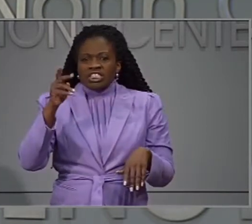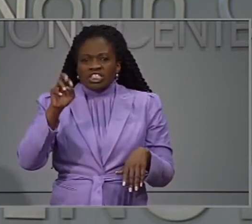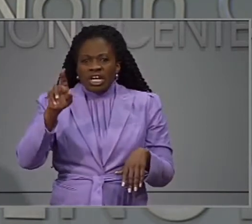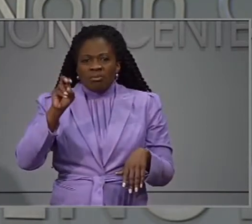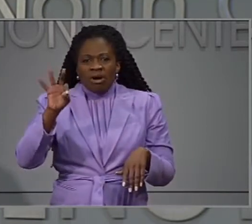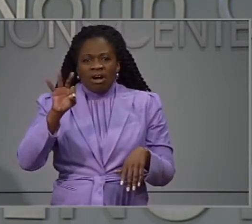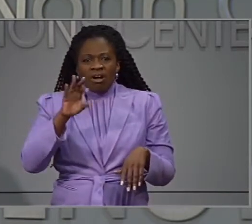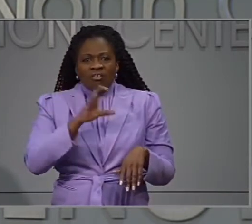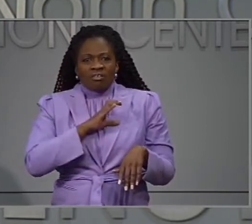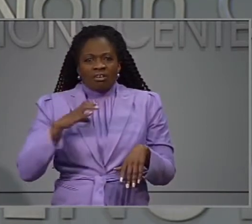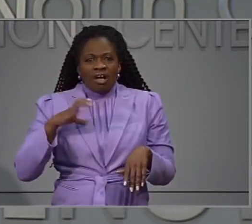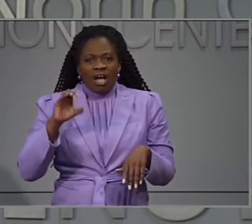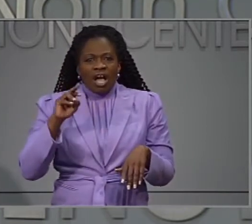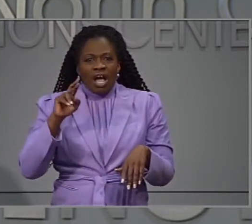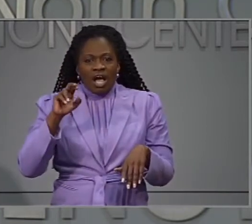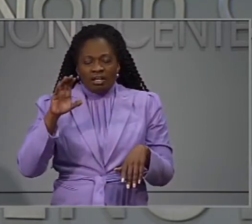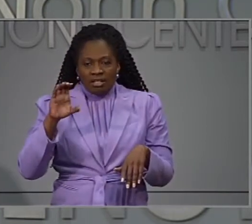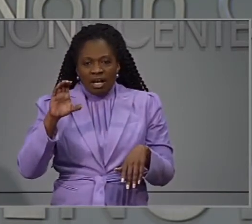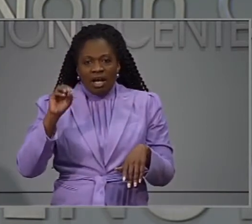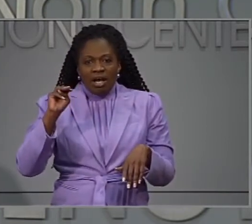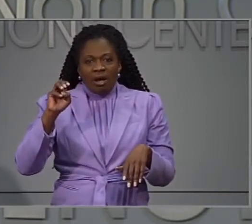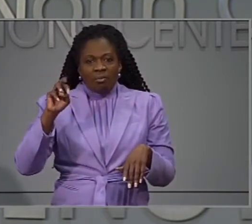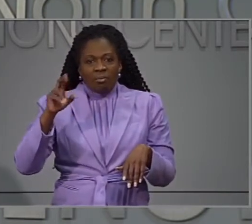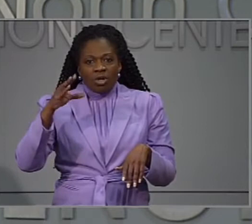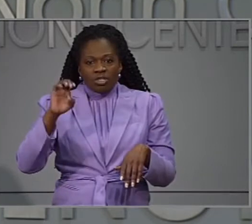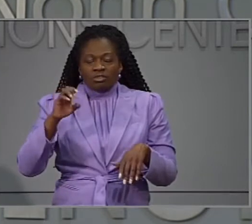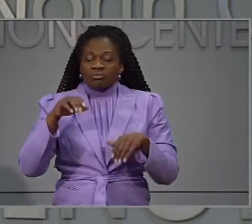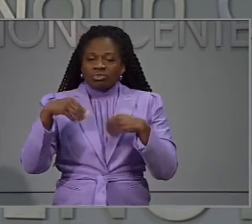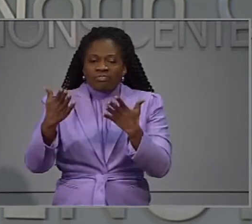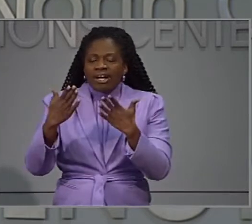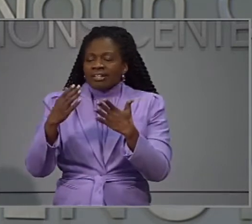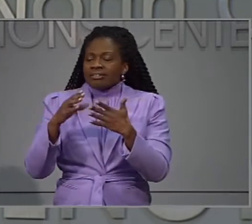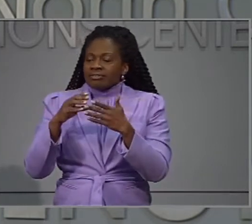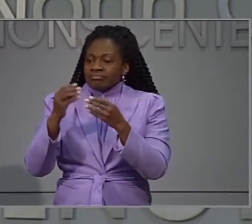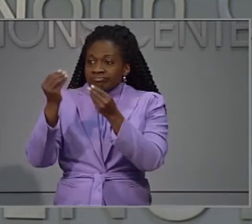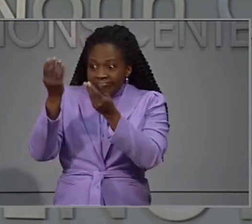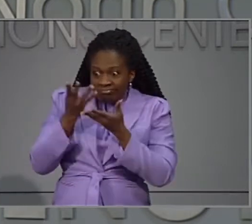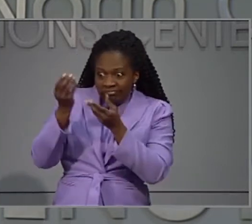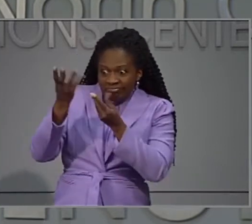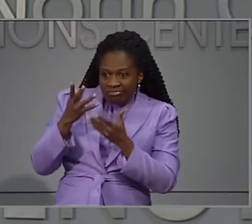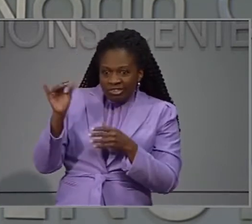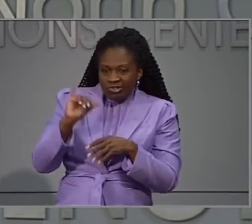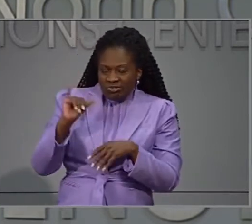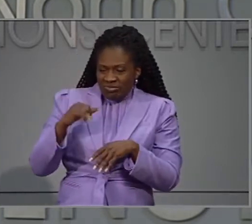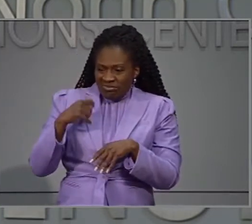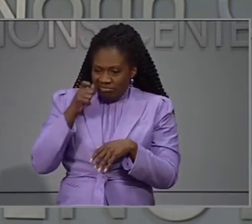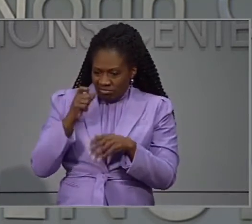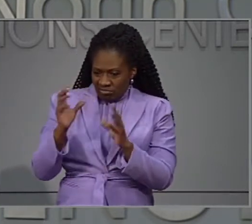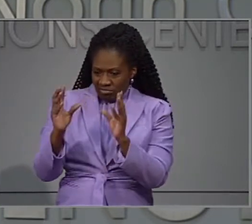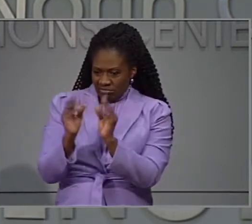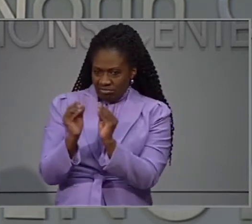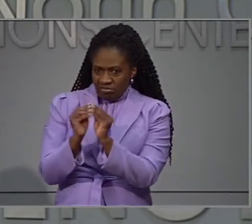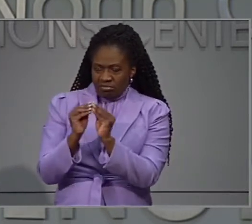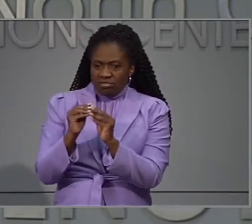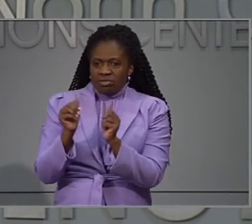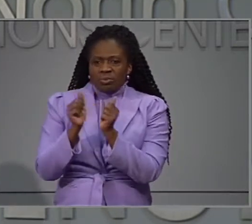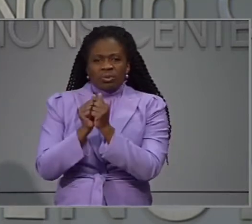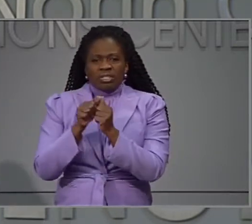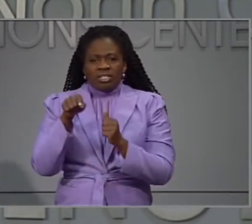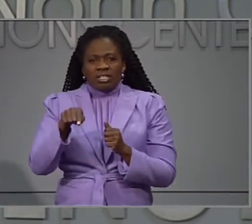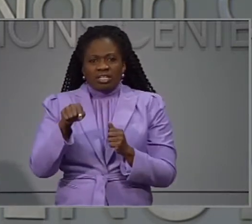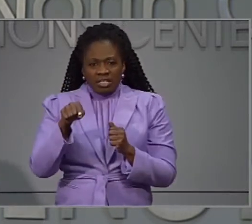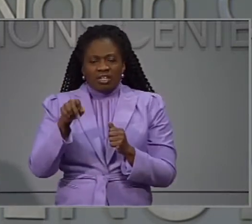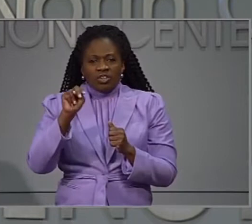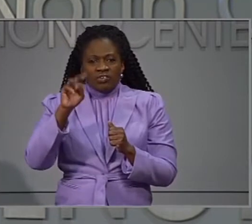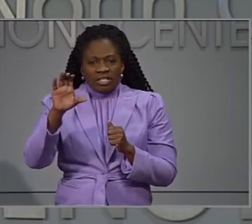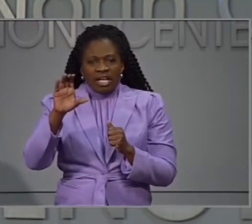Commerce, which has continued to provide input to us. I just had a conference call with the North Carolina